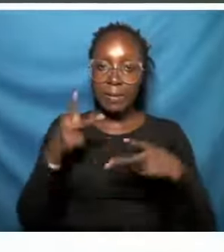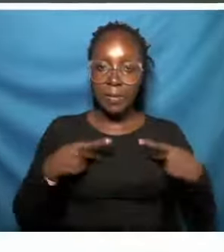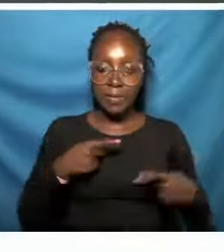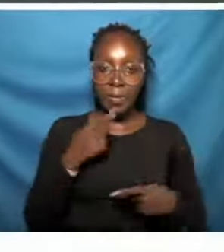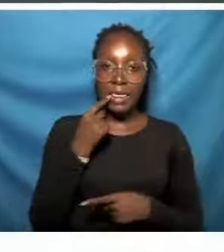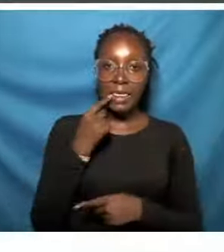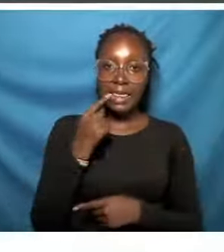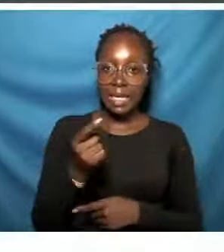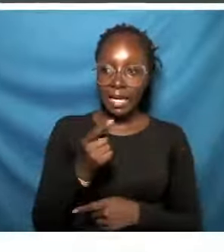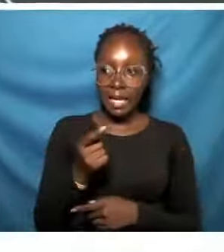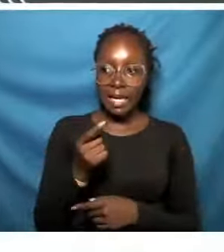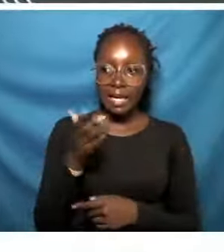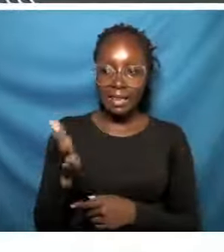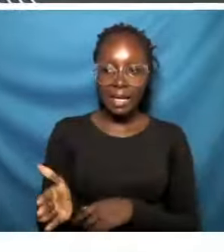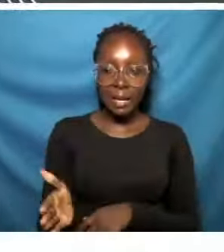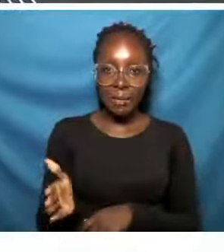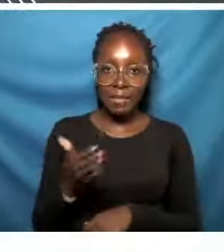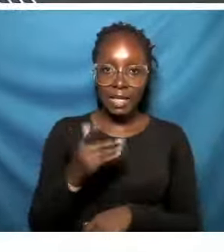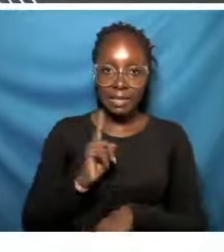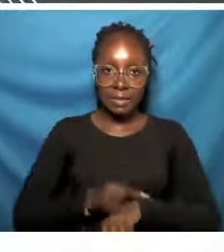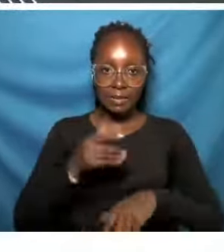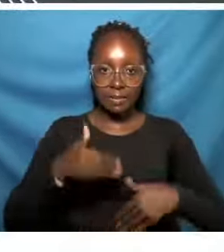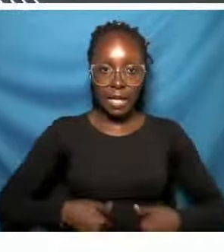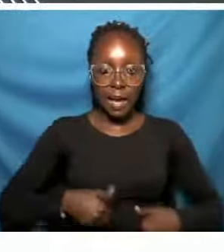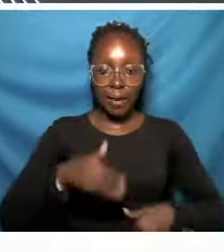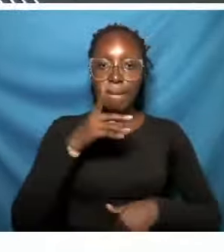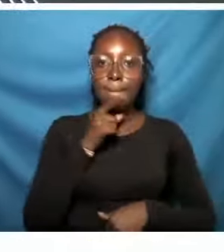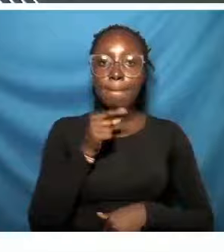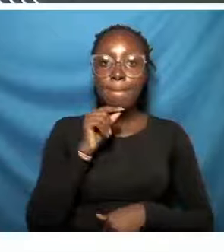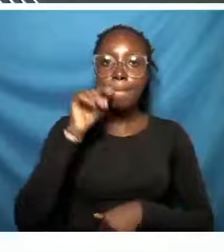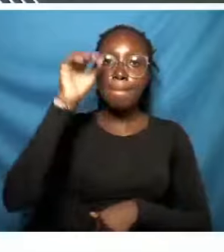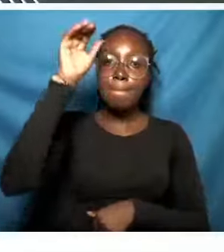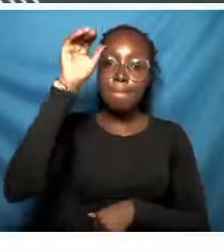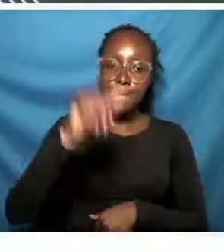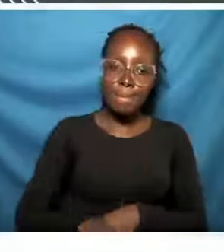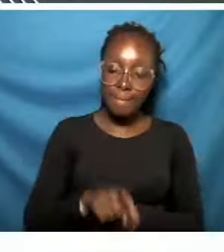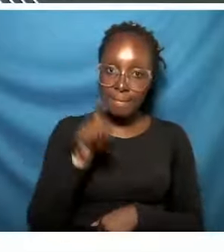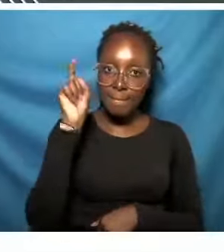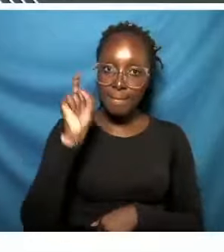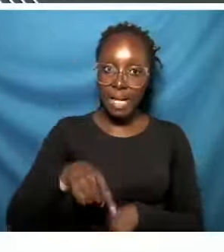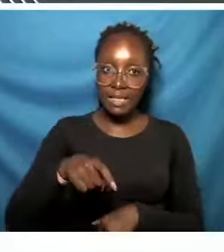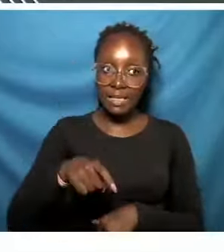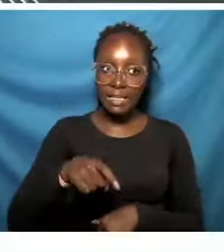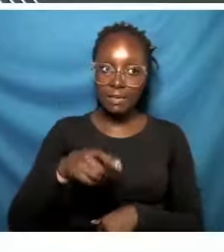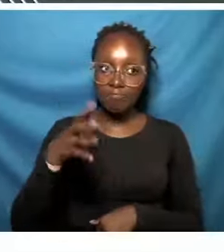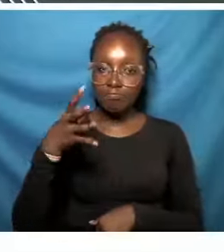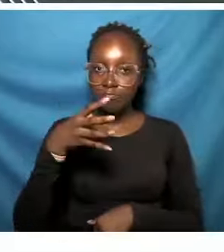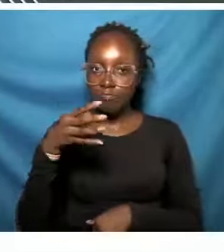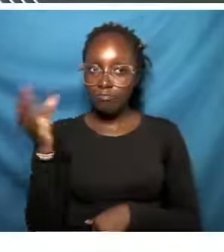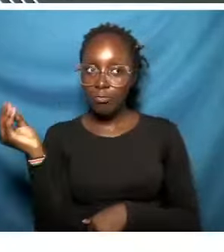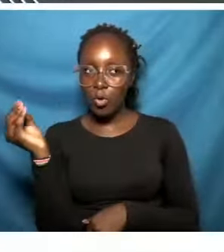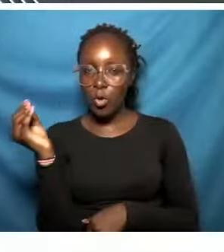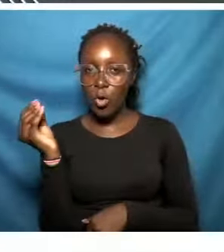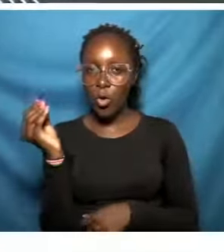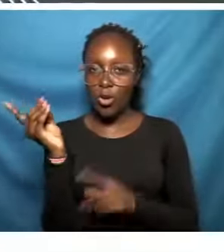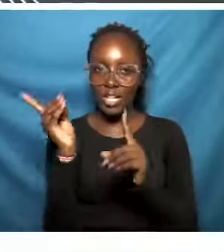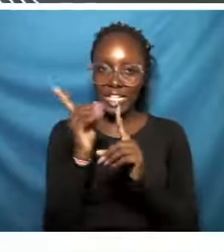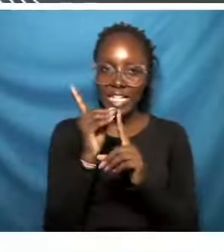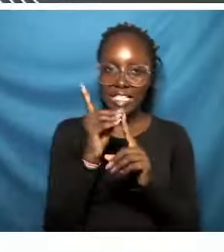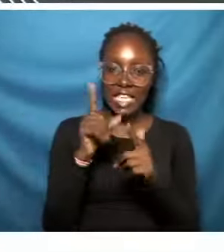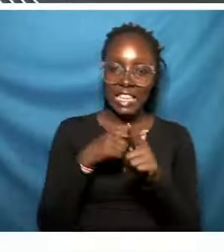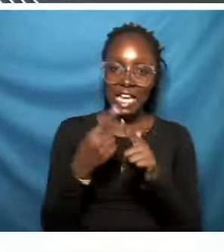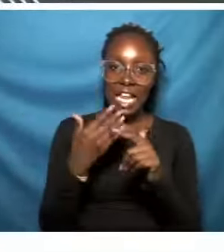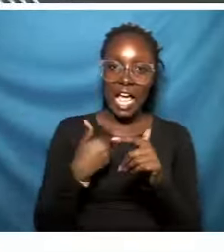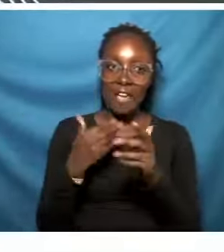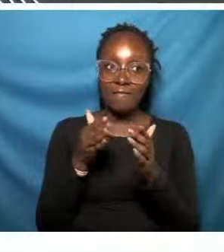as a young person, as a young man, ni lazima uende test drive, because if you don't go for test drive, then